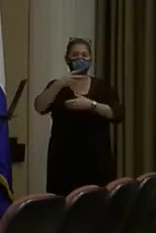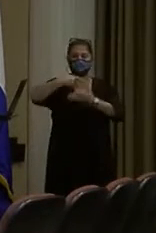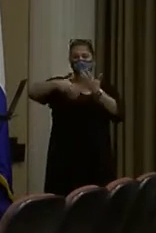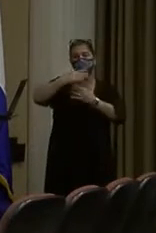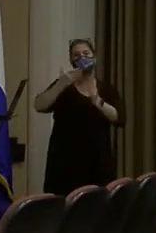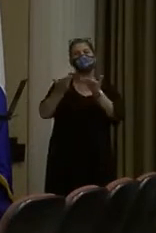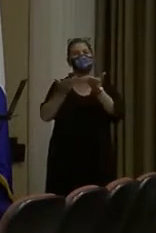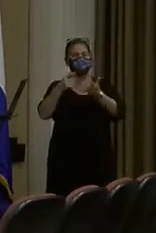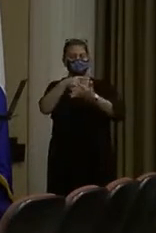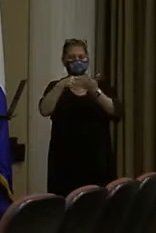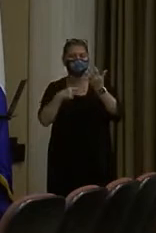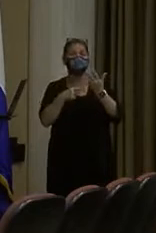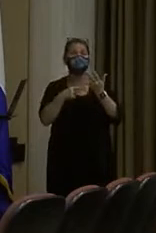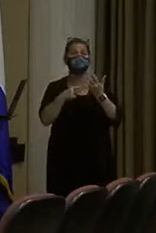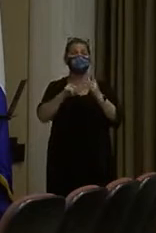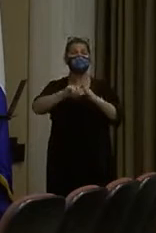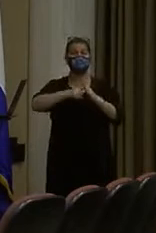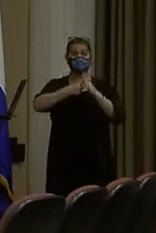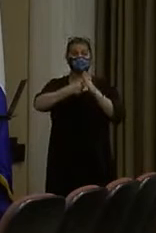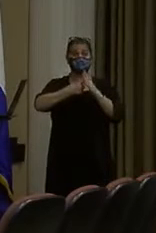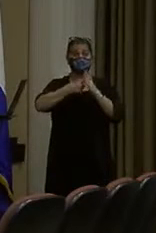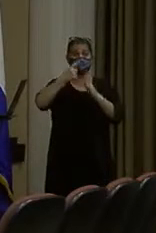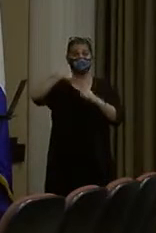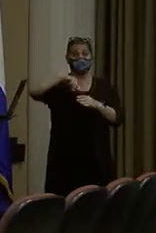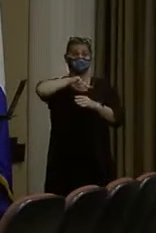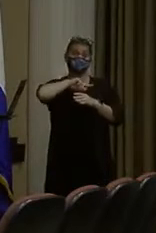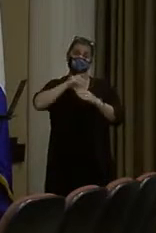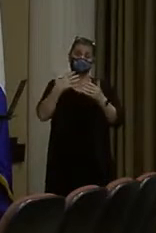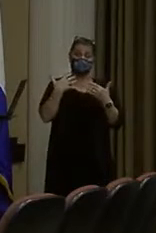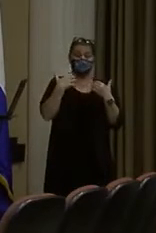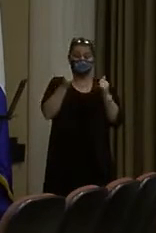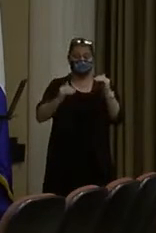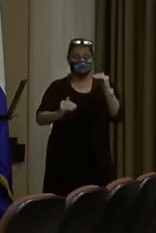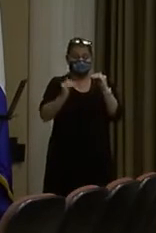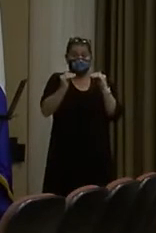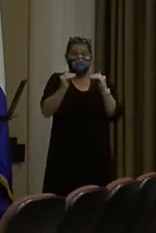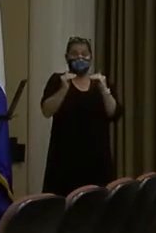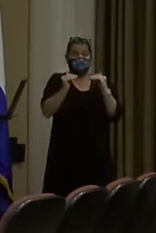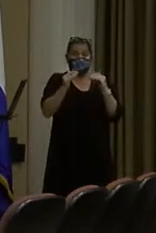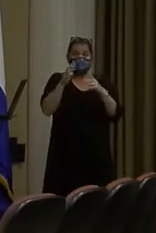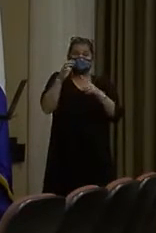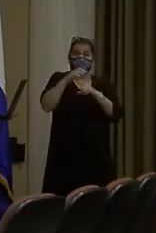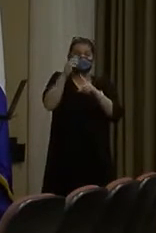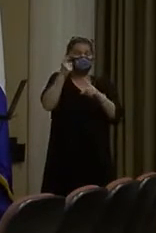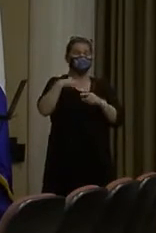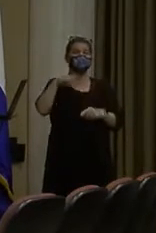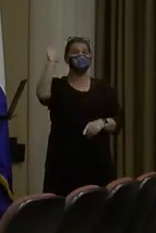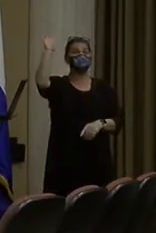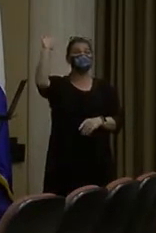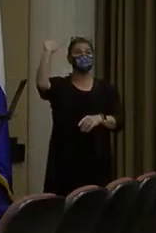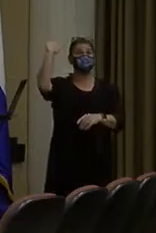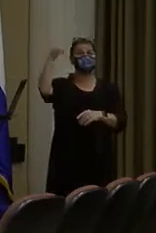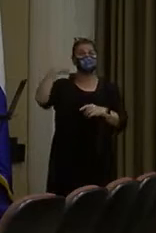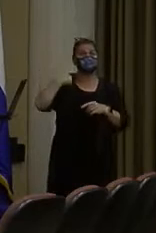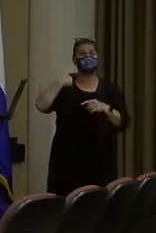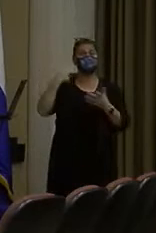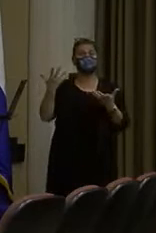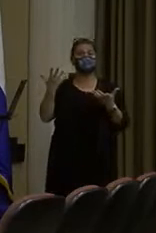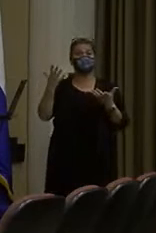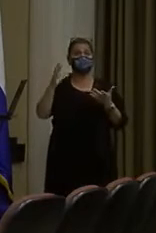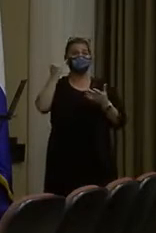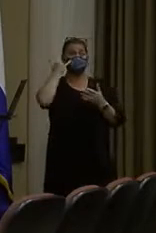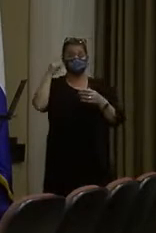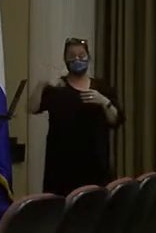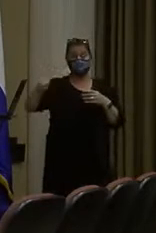services, you name it. Initially, for those of us who are health equity champions, we were raising our hands saying, listen, if